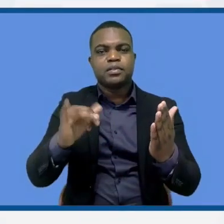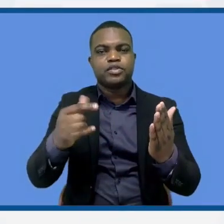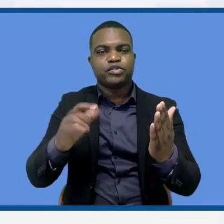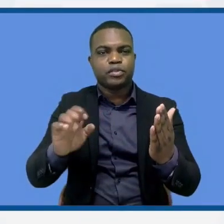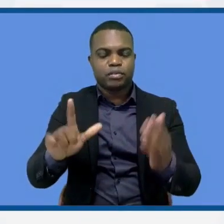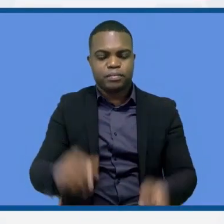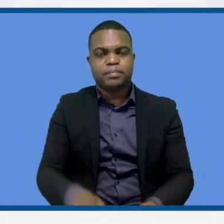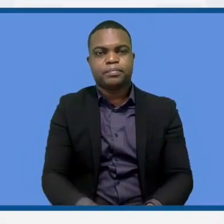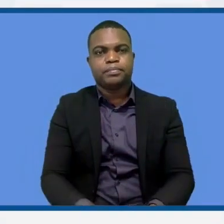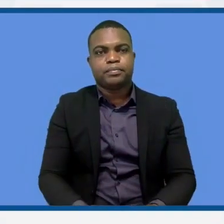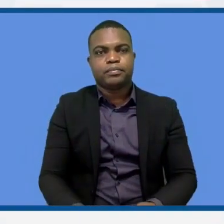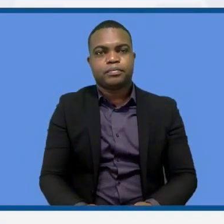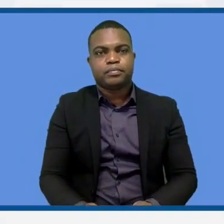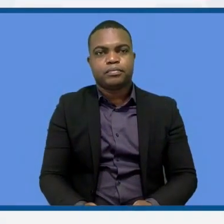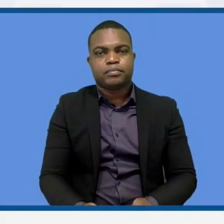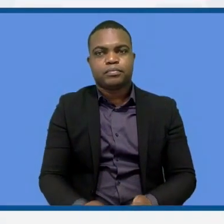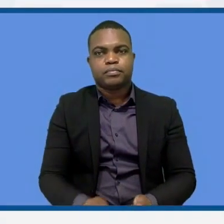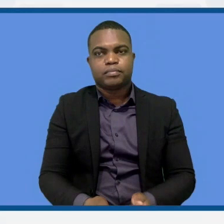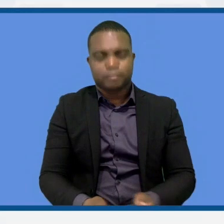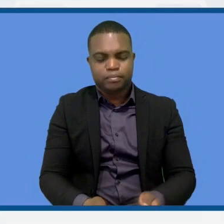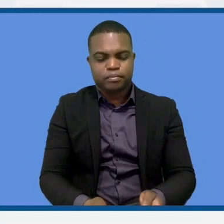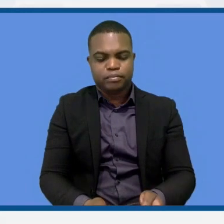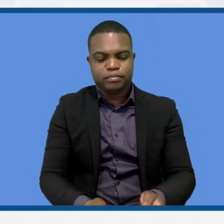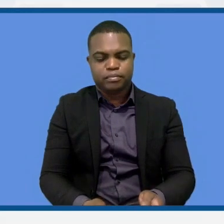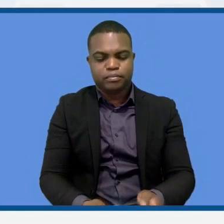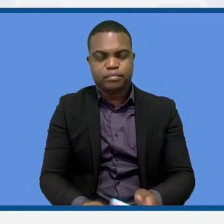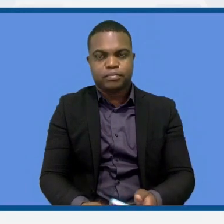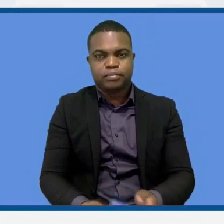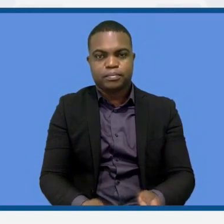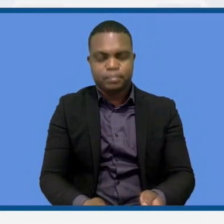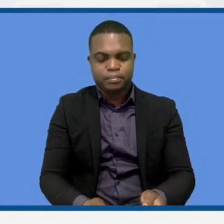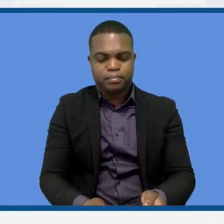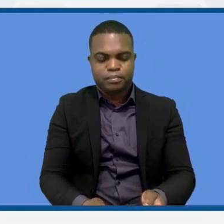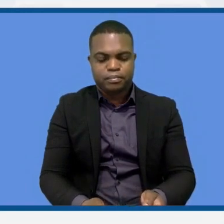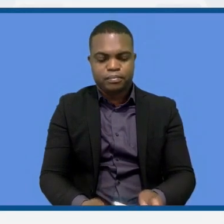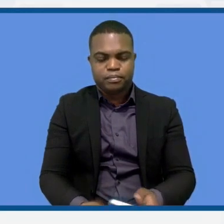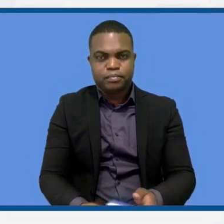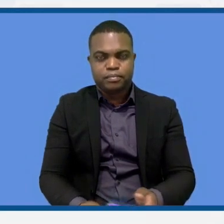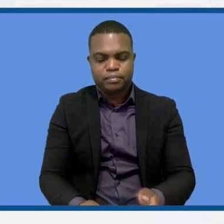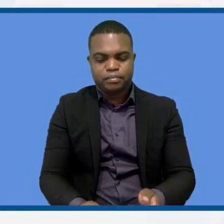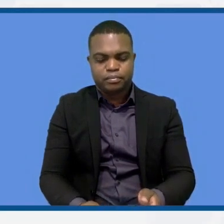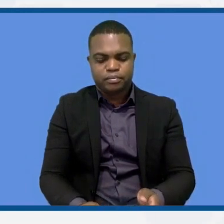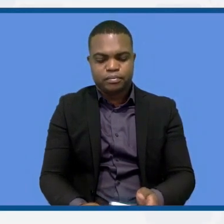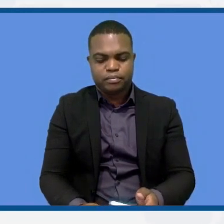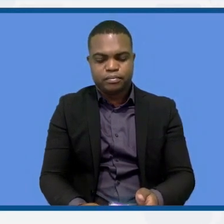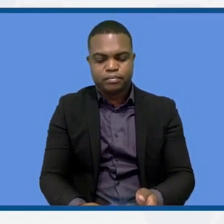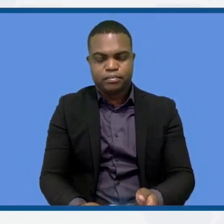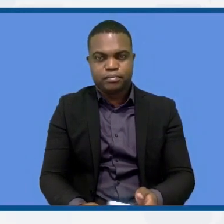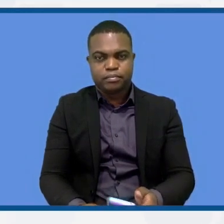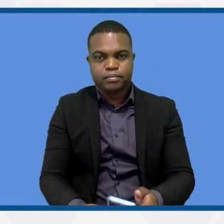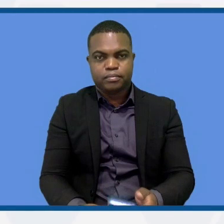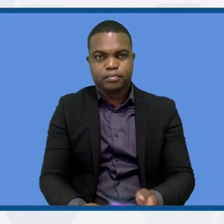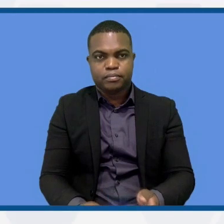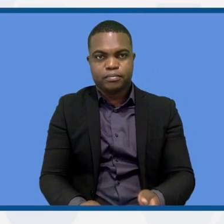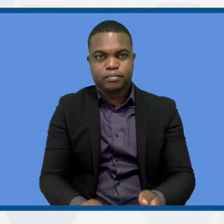Hi, thank you very much. Good morning to everyone. Today, it is my pleasure to talk a bit about what